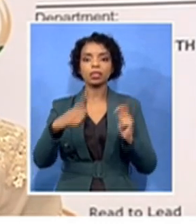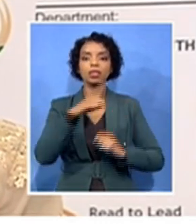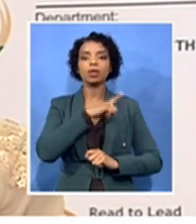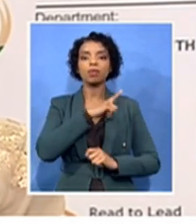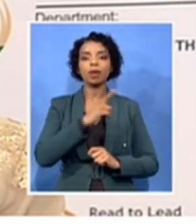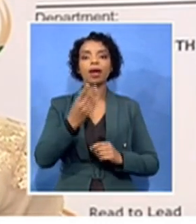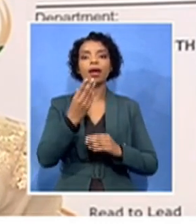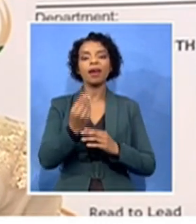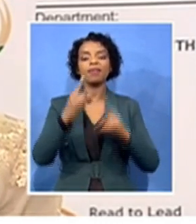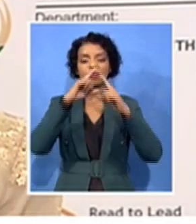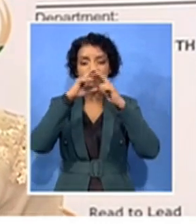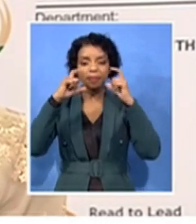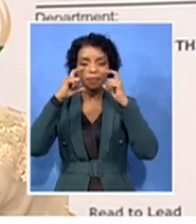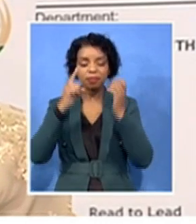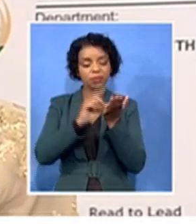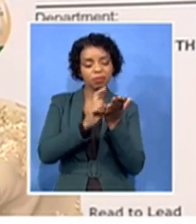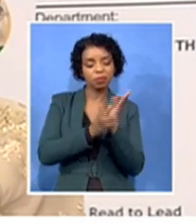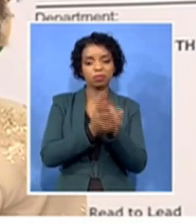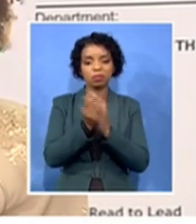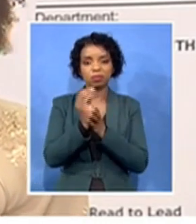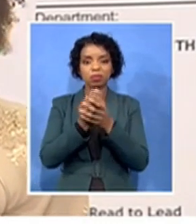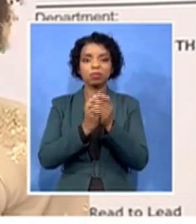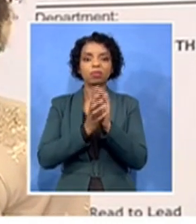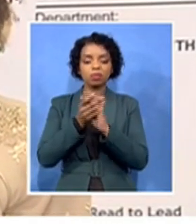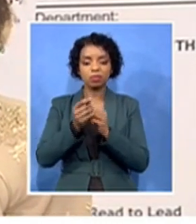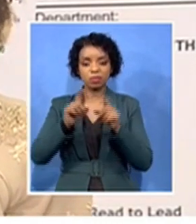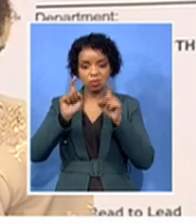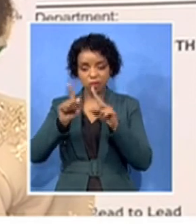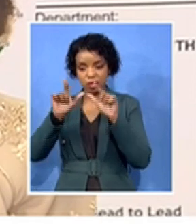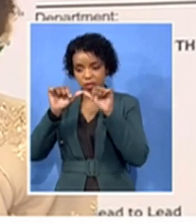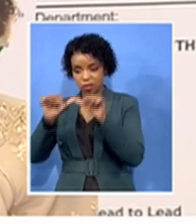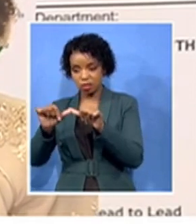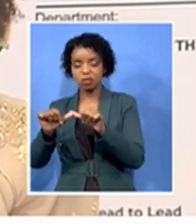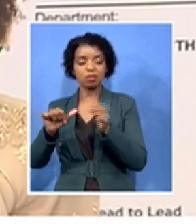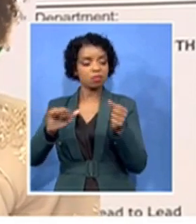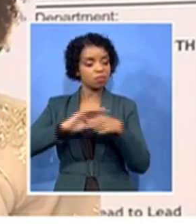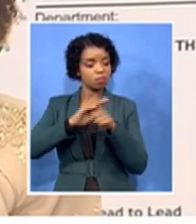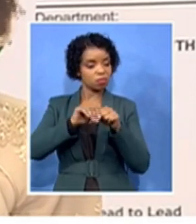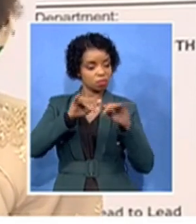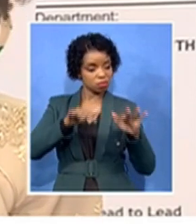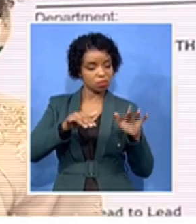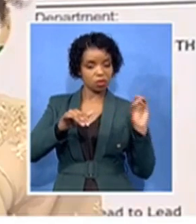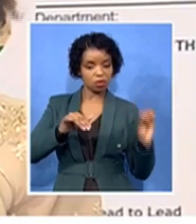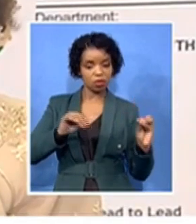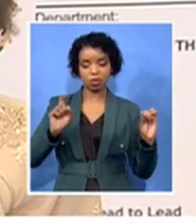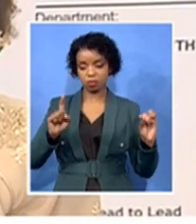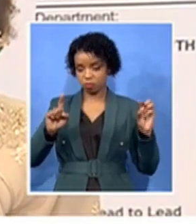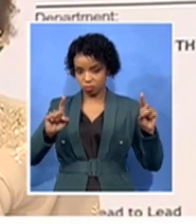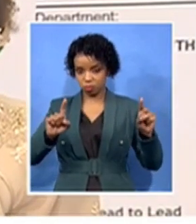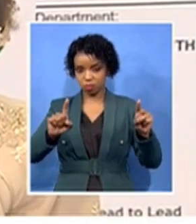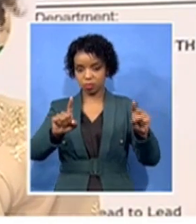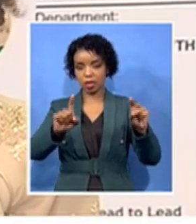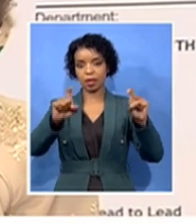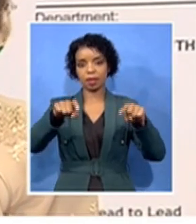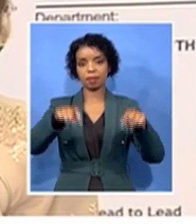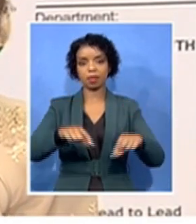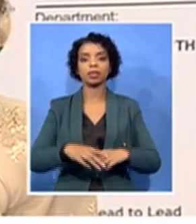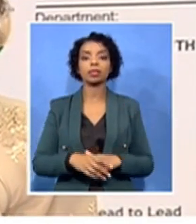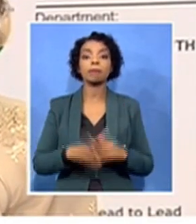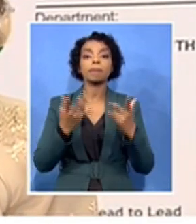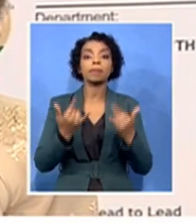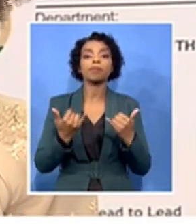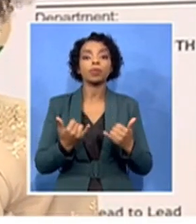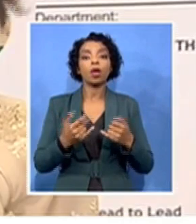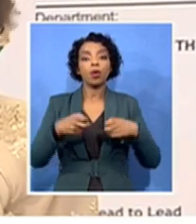with the virus. Let's take this opportunity to urge all our teachers to download the WhatsApp connection